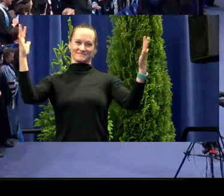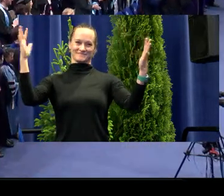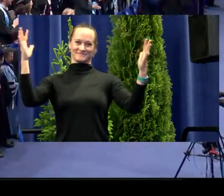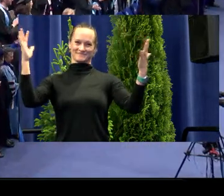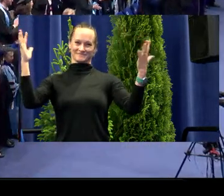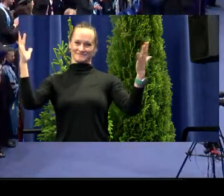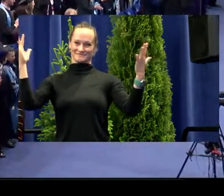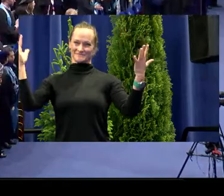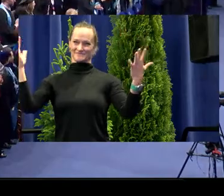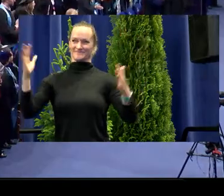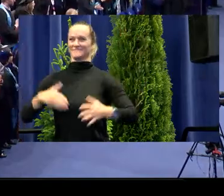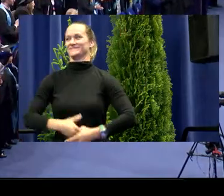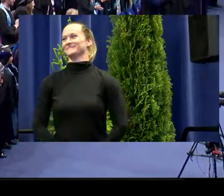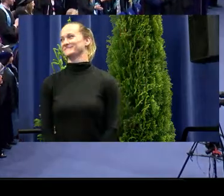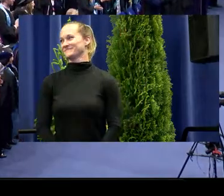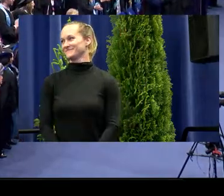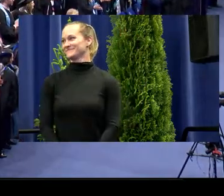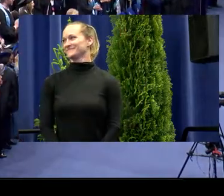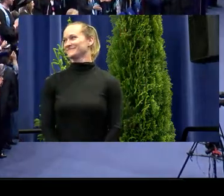brave?